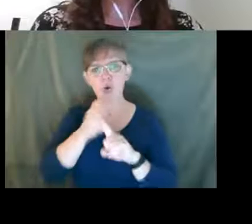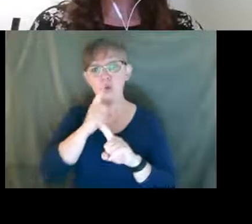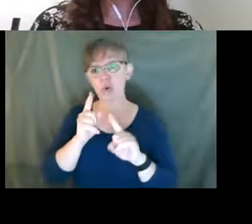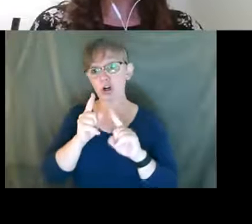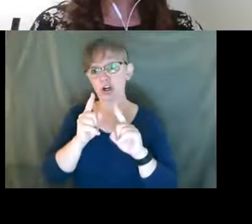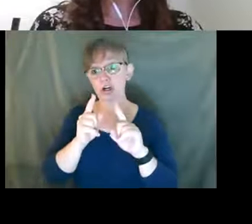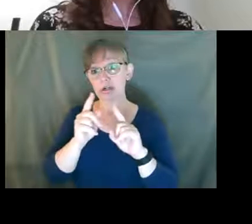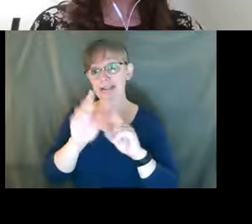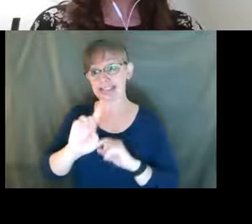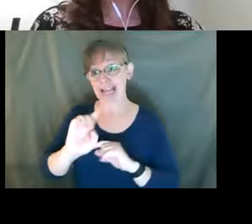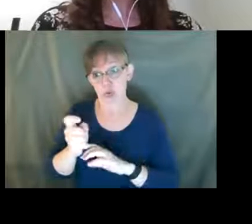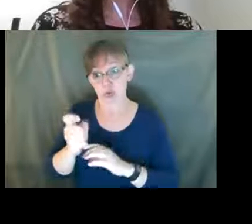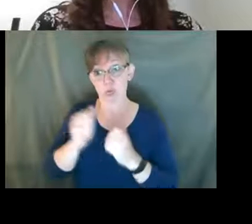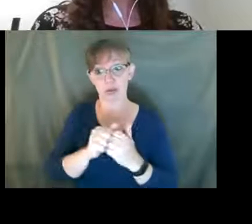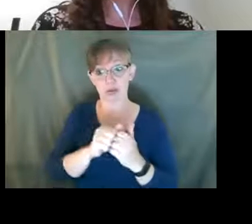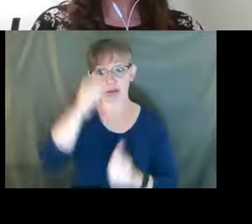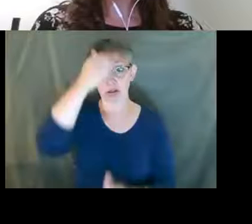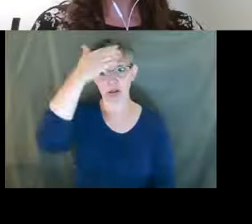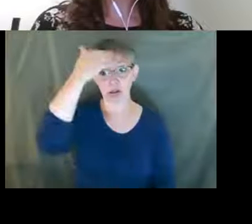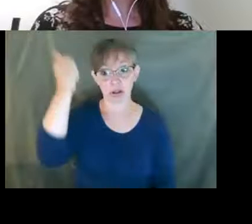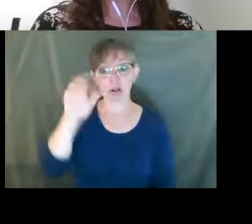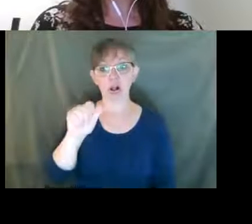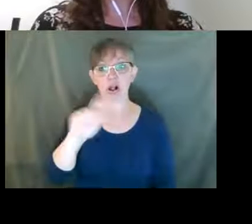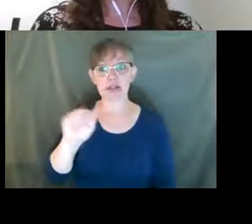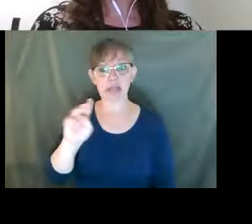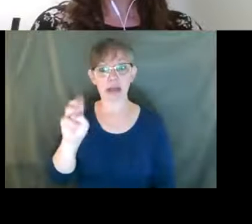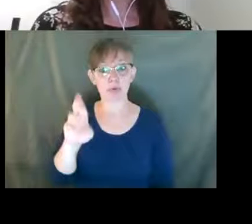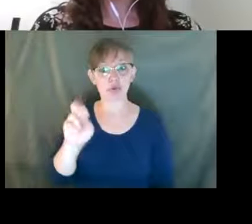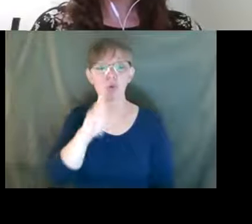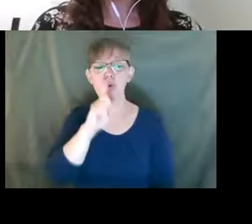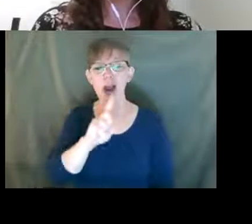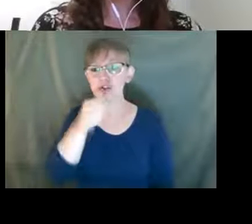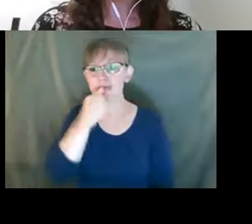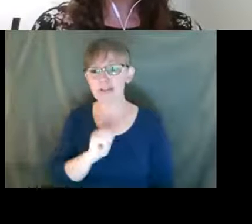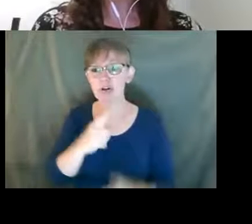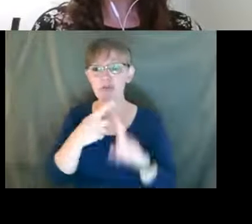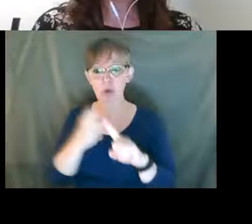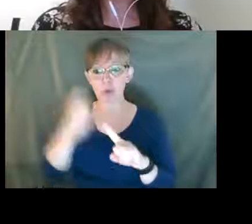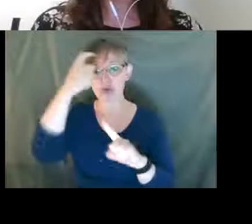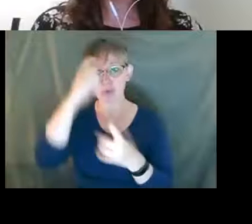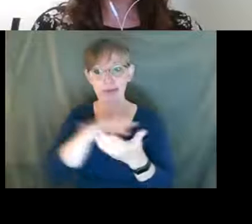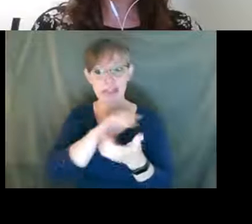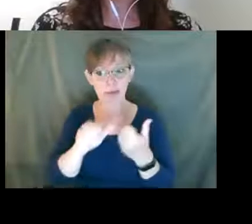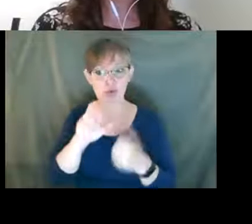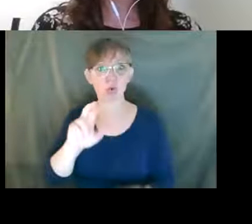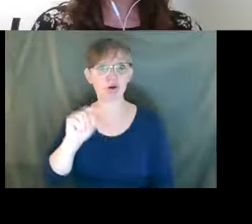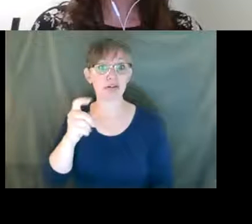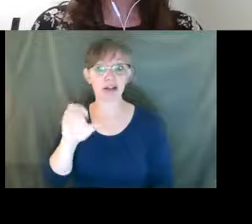with Alzheimer's were actually suffering from brain damage or toxicity caused by their